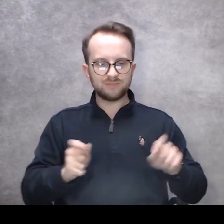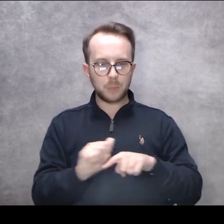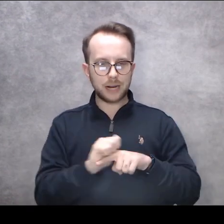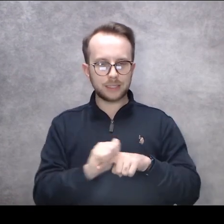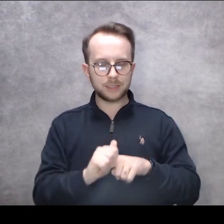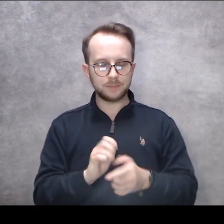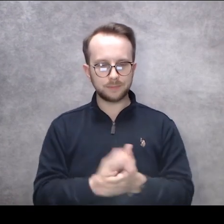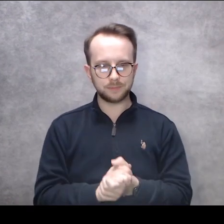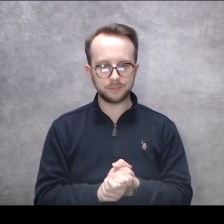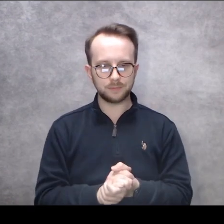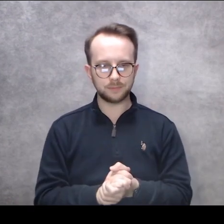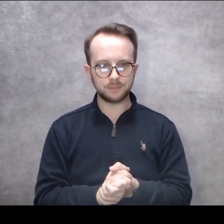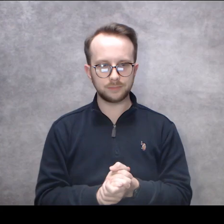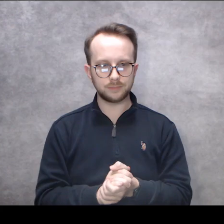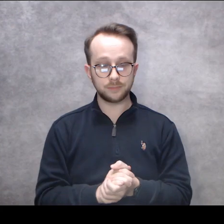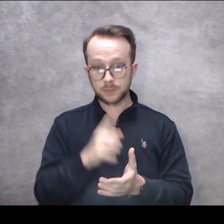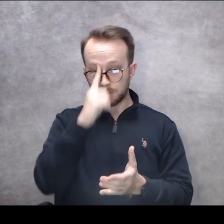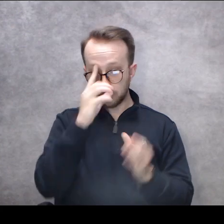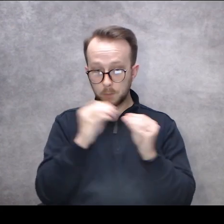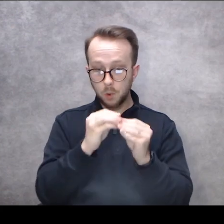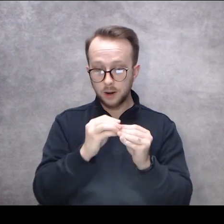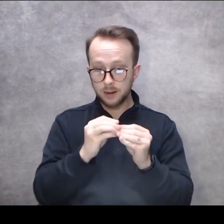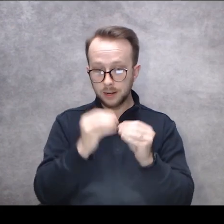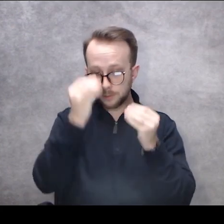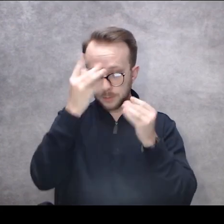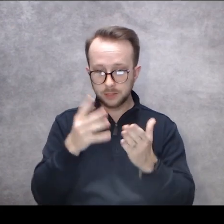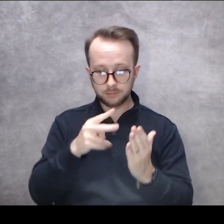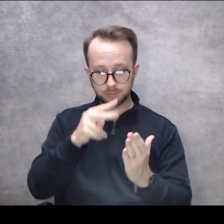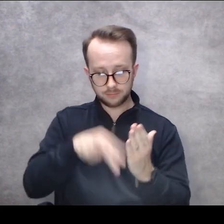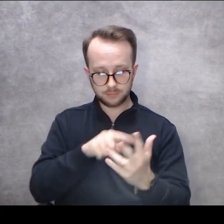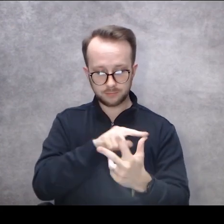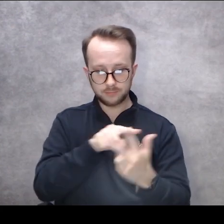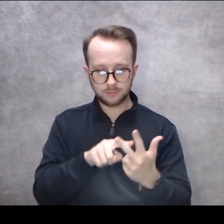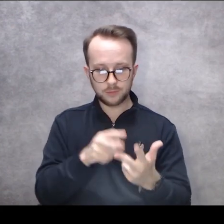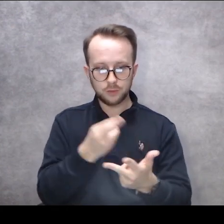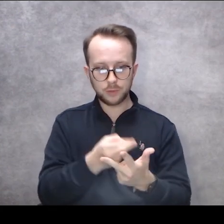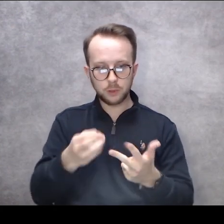For additional information, please see the resources available here.